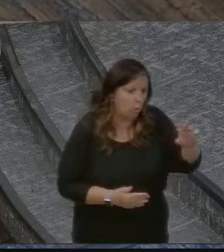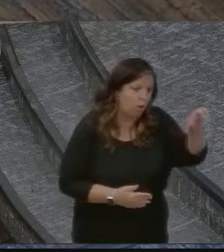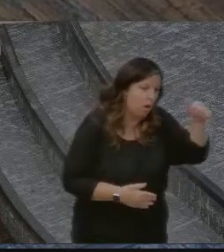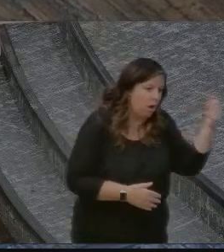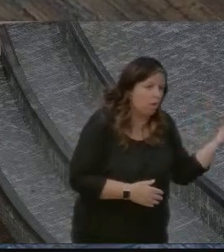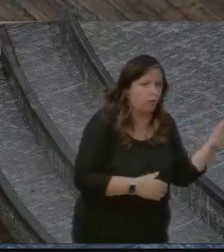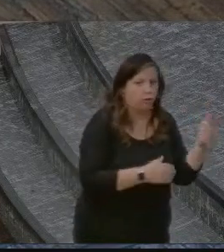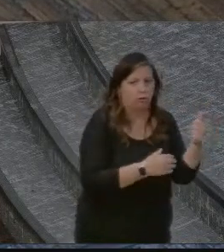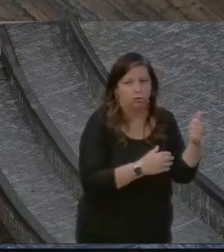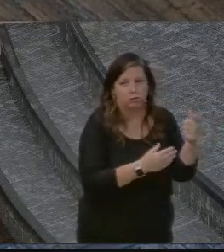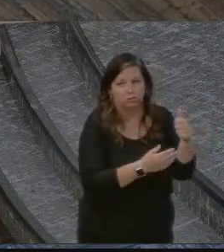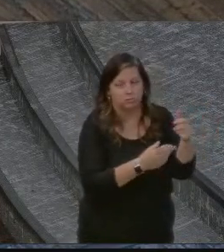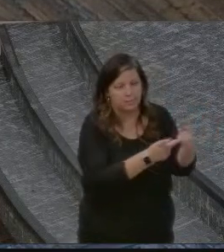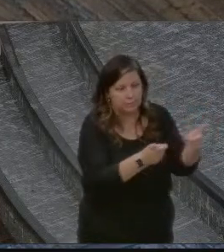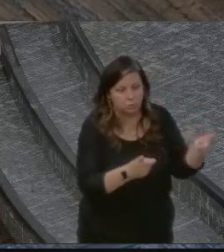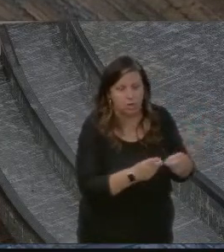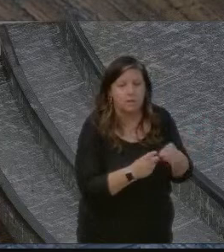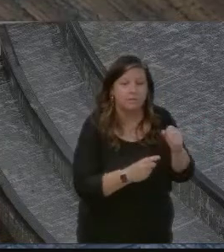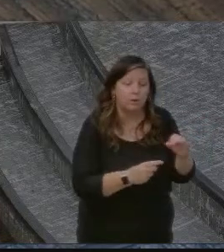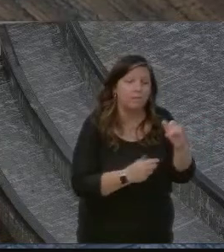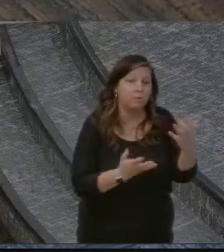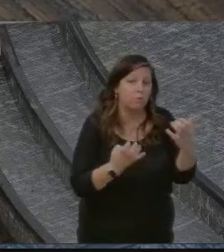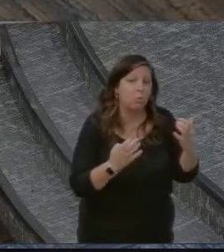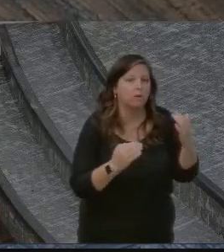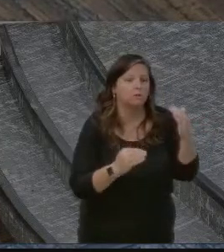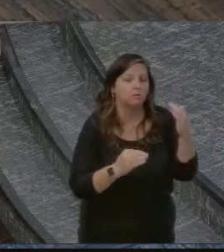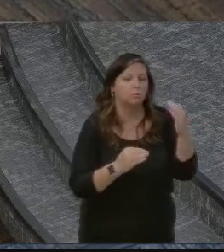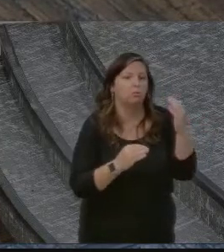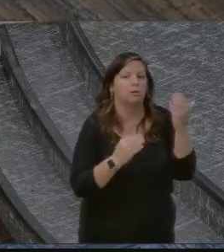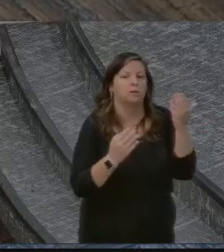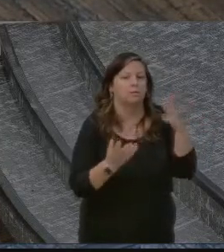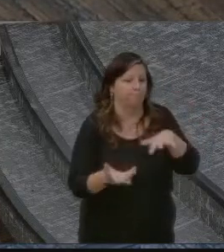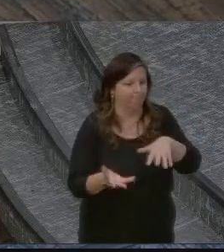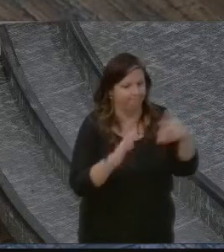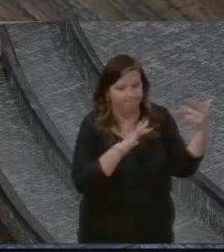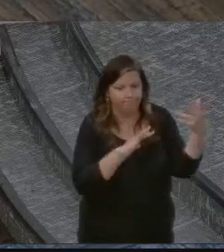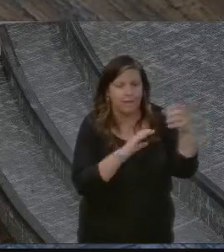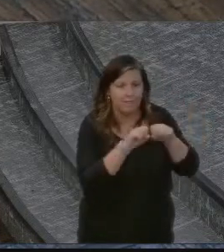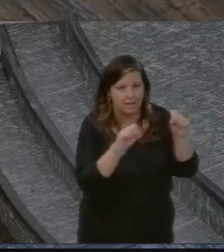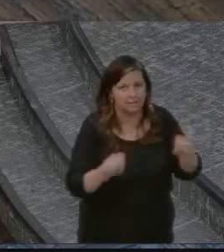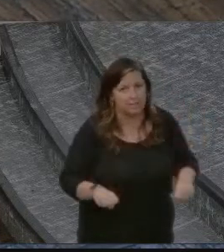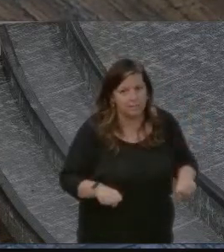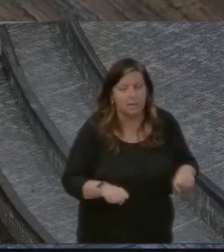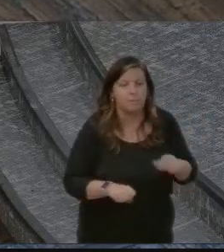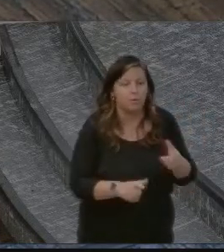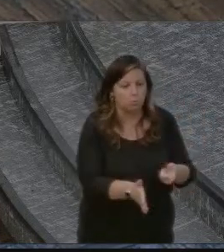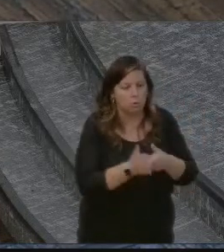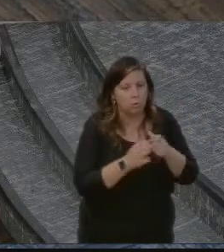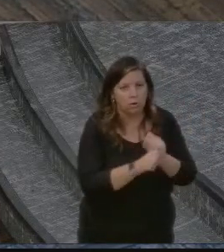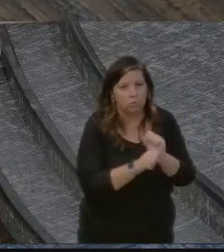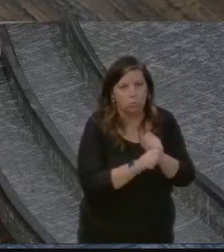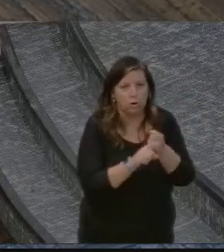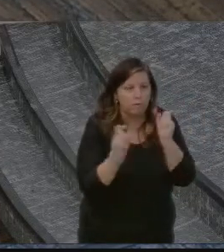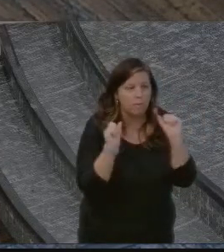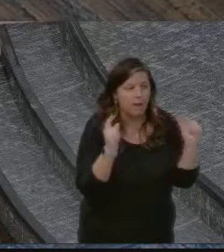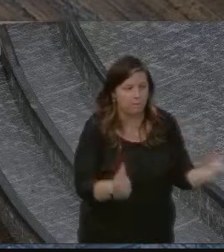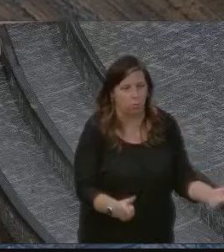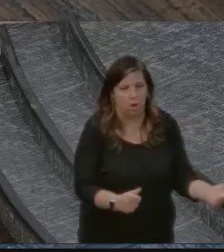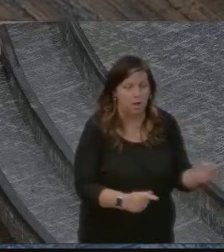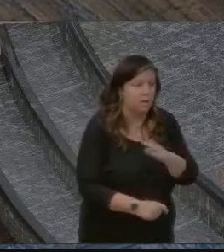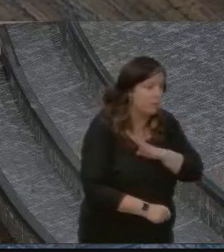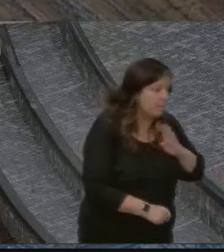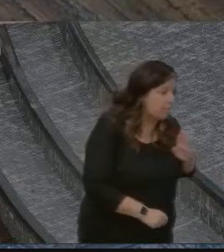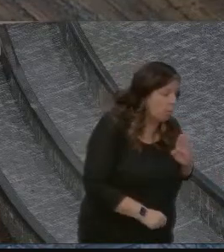to take all of us to do that. The board, the cabinet, and folks in the staff, and the principals, and those types of things. So